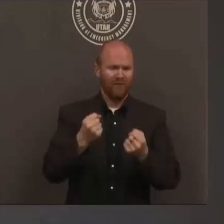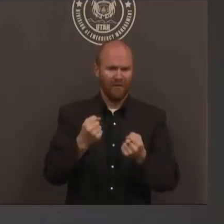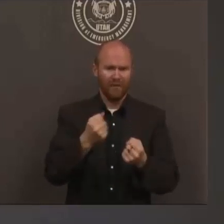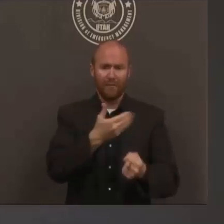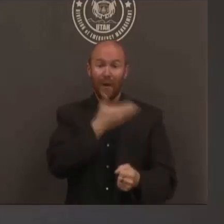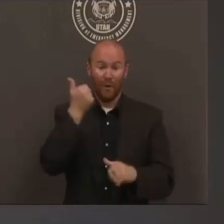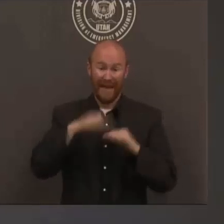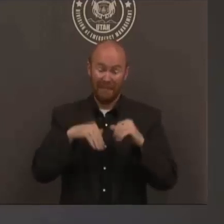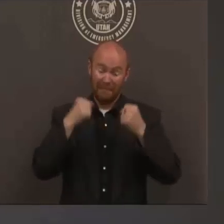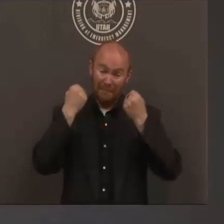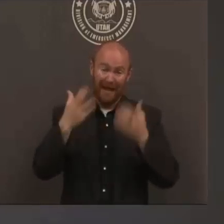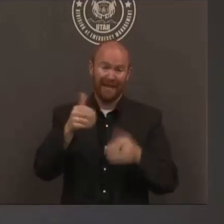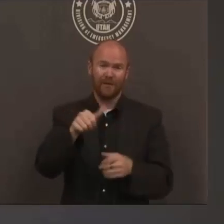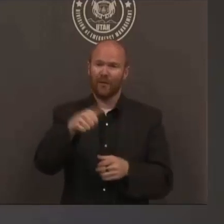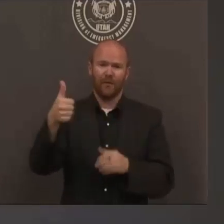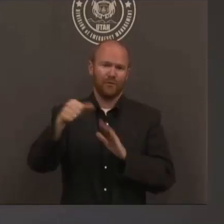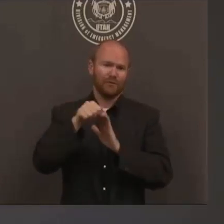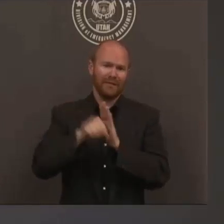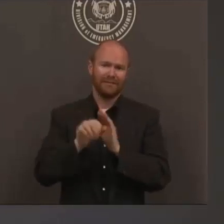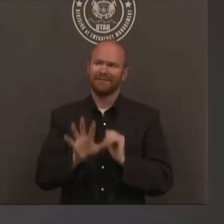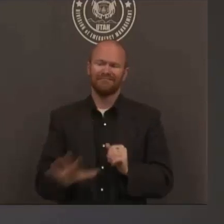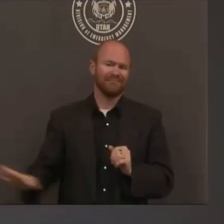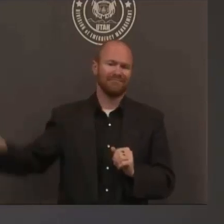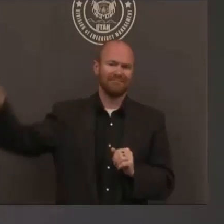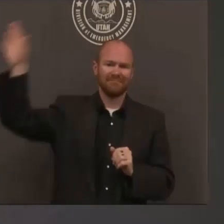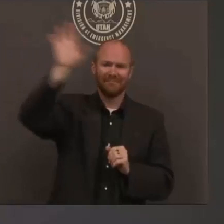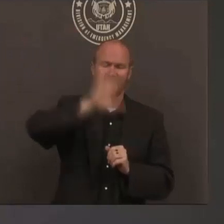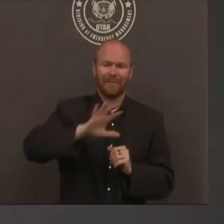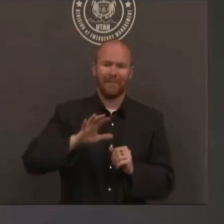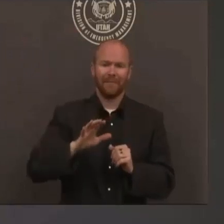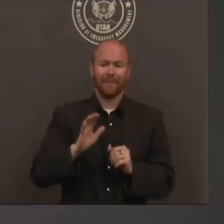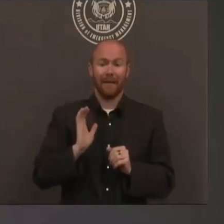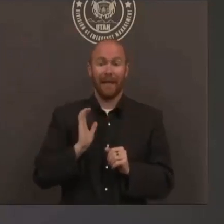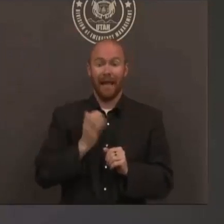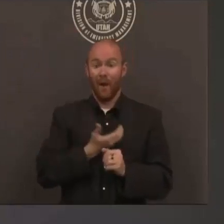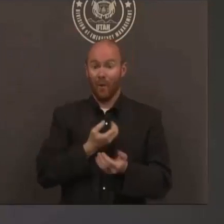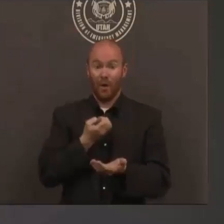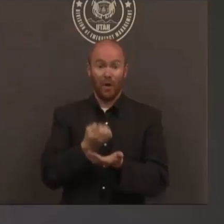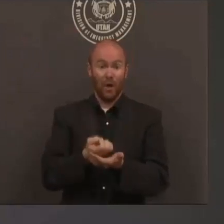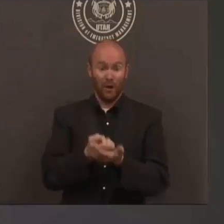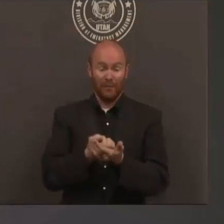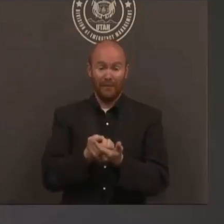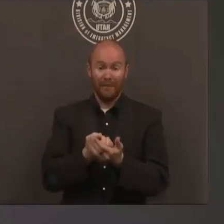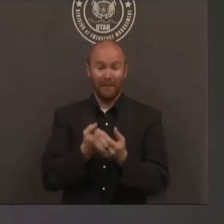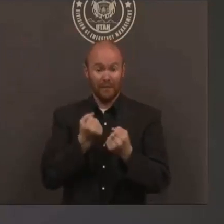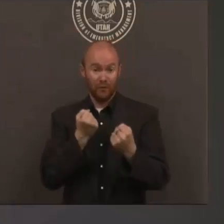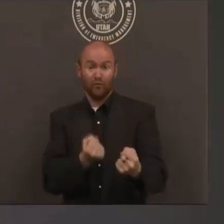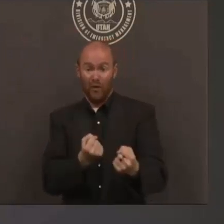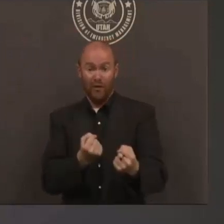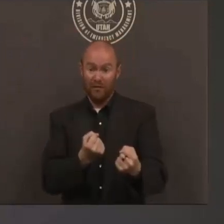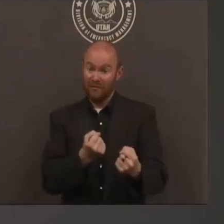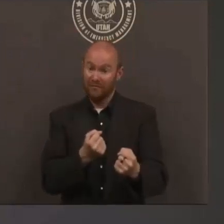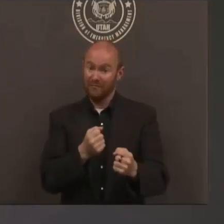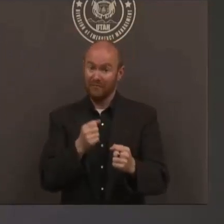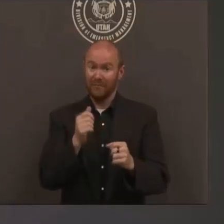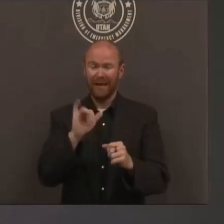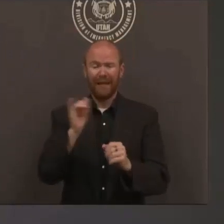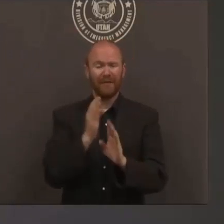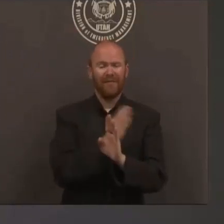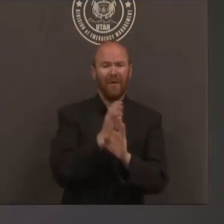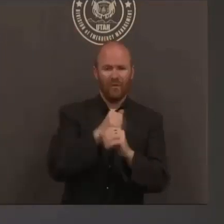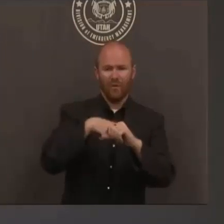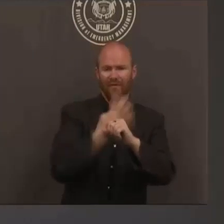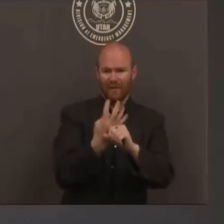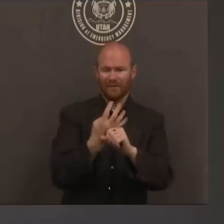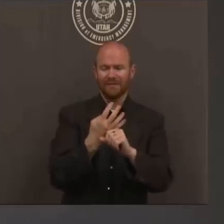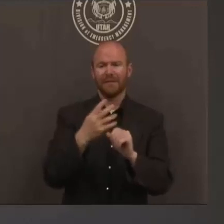better than any other state in America. The things that's made our economy strong, the diversification we have, are still in